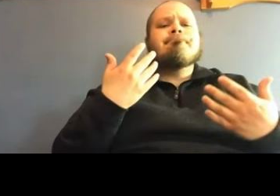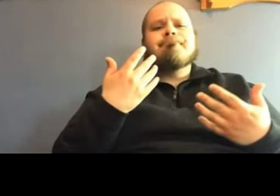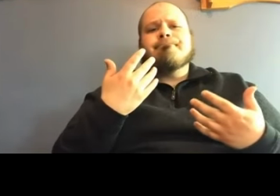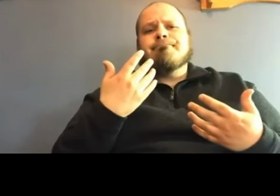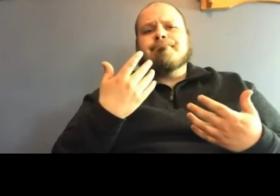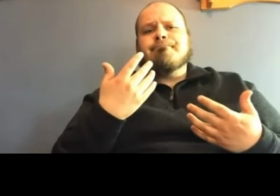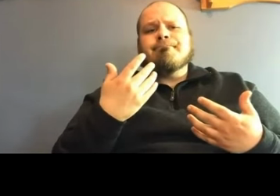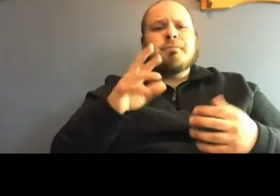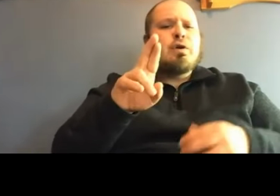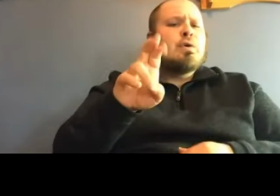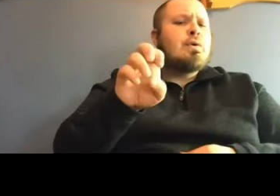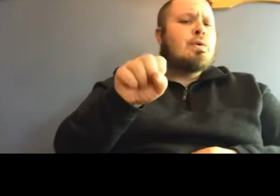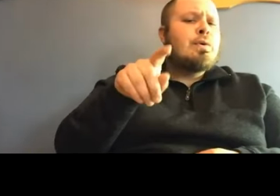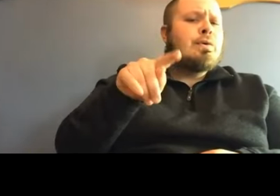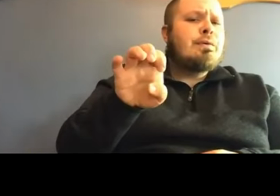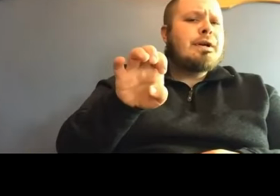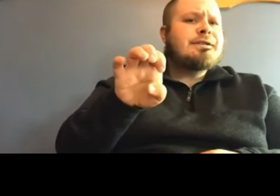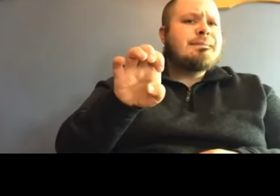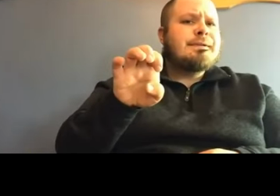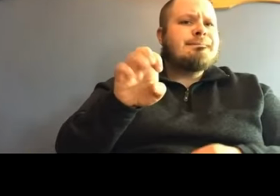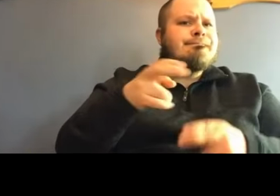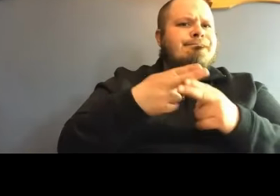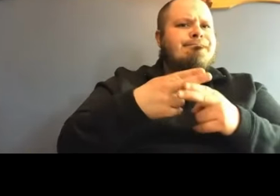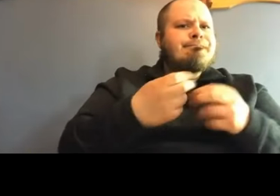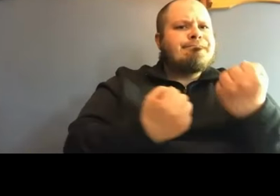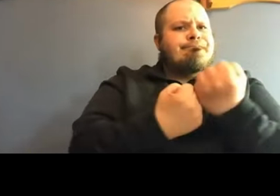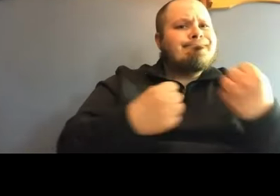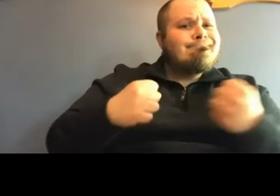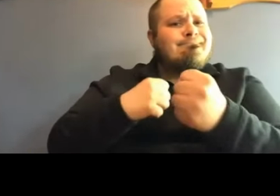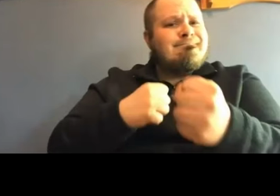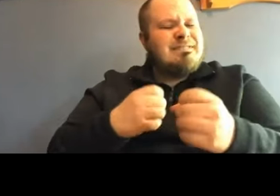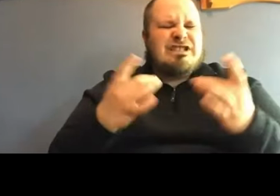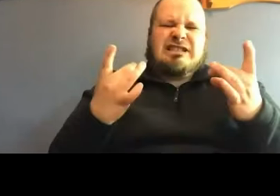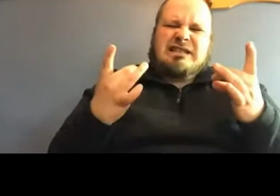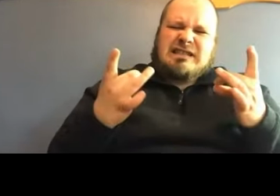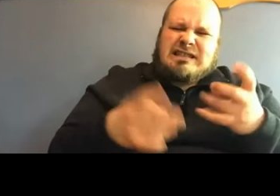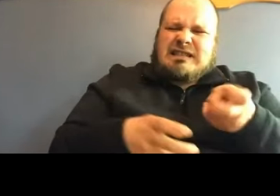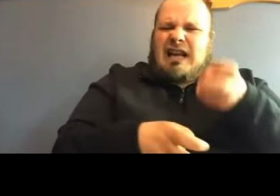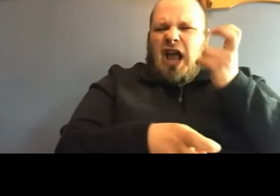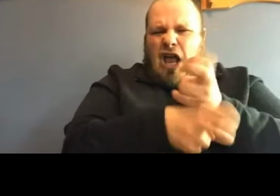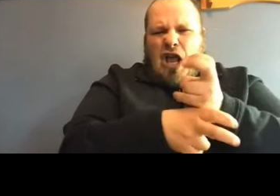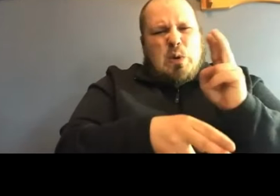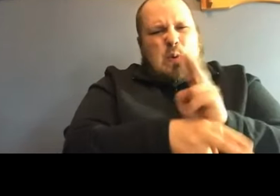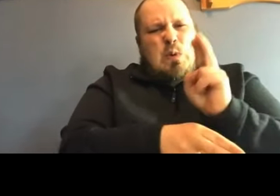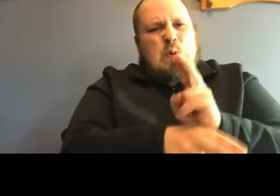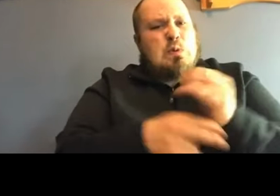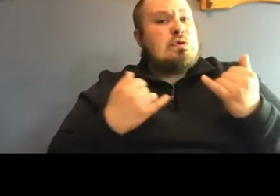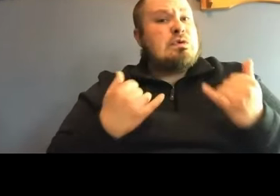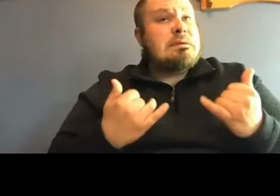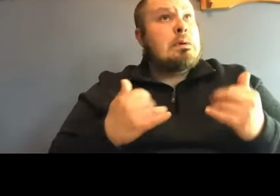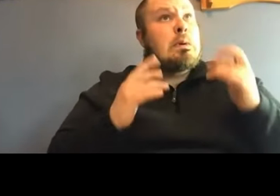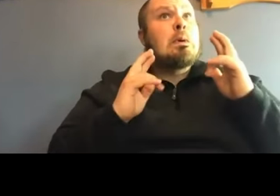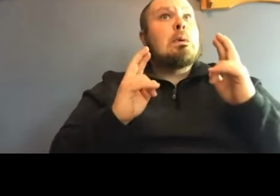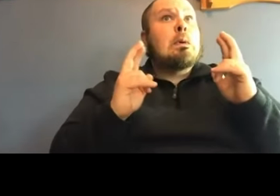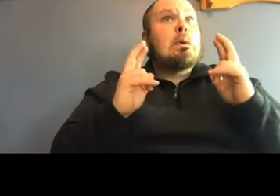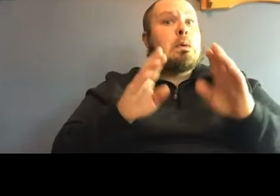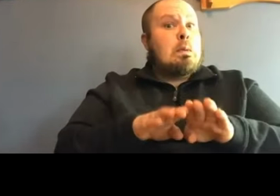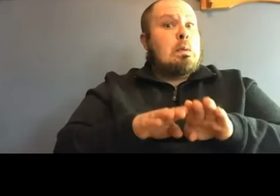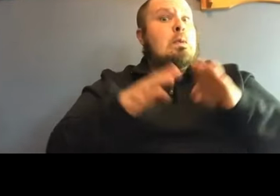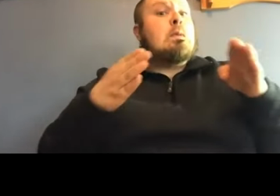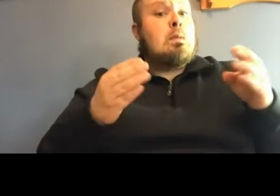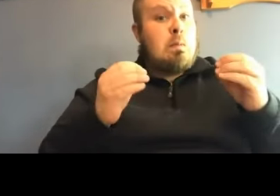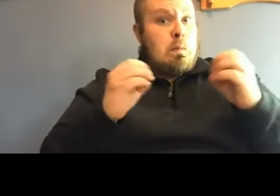Respite, it's very tricky and hard to utilize at this point. We're hoping it opens up better